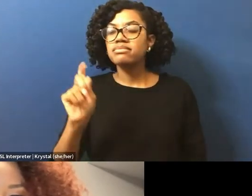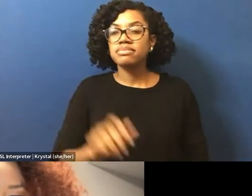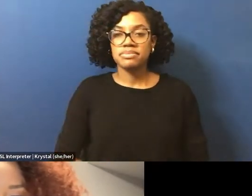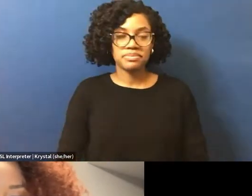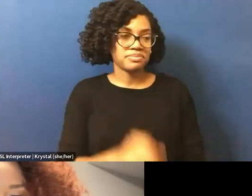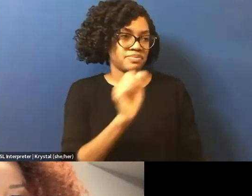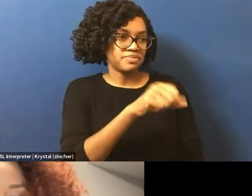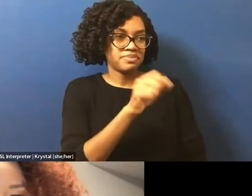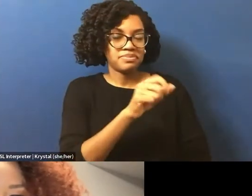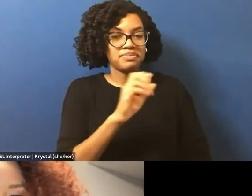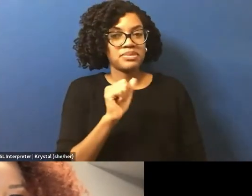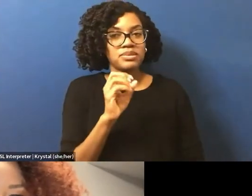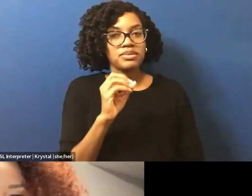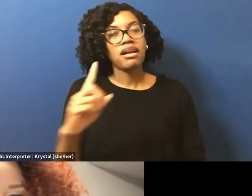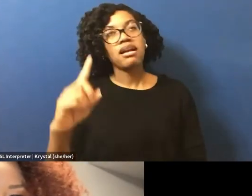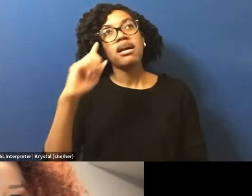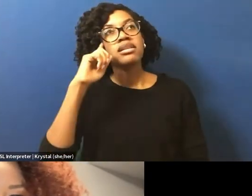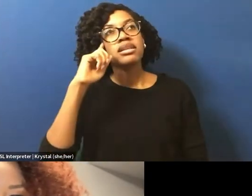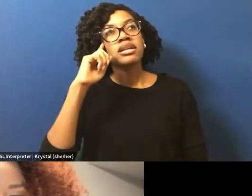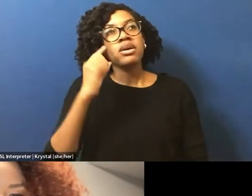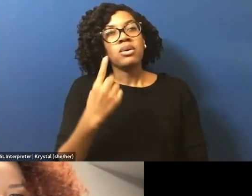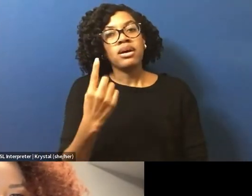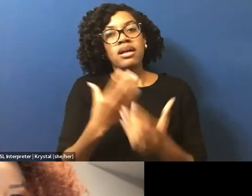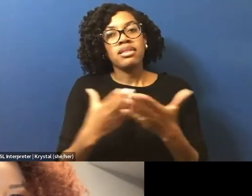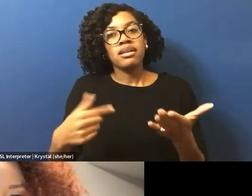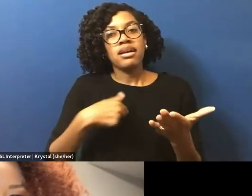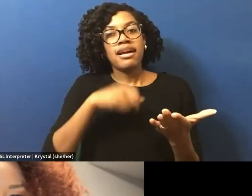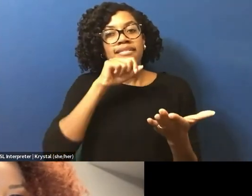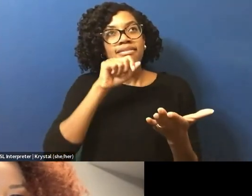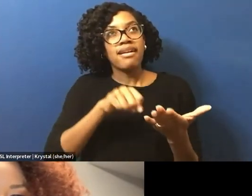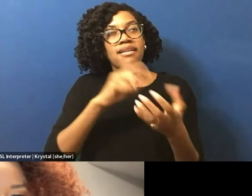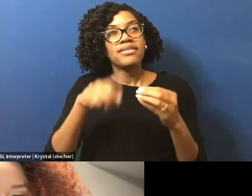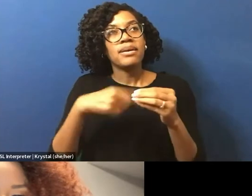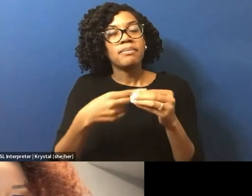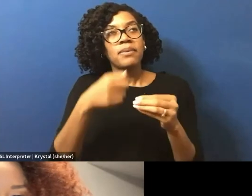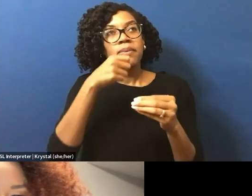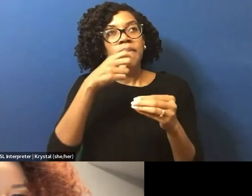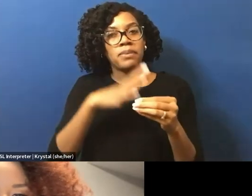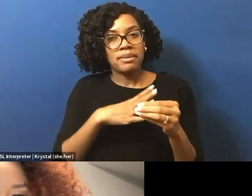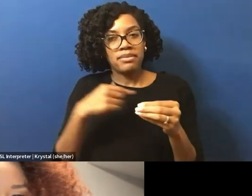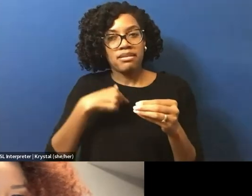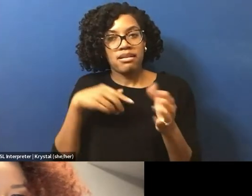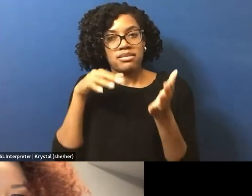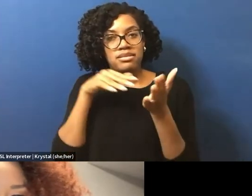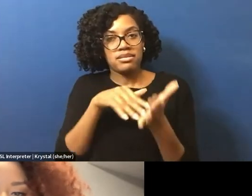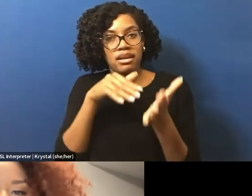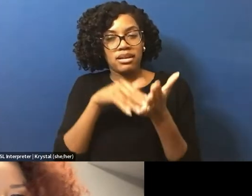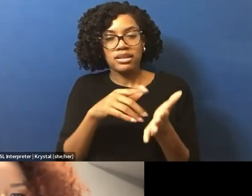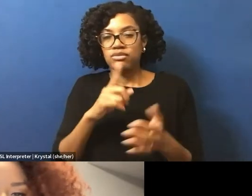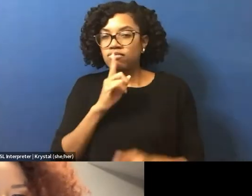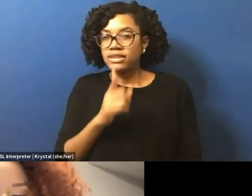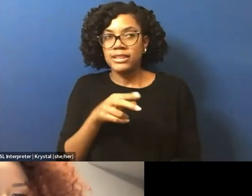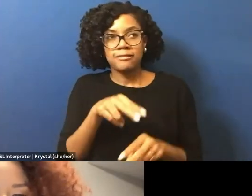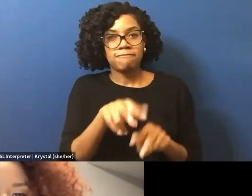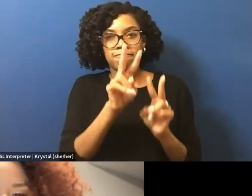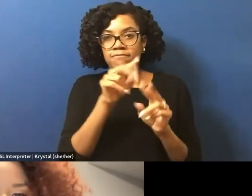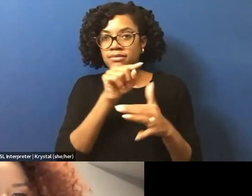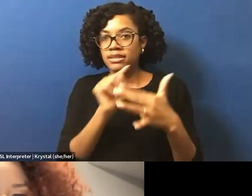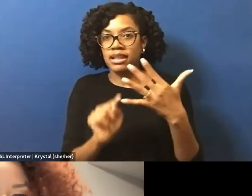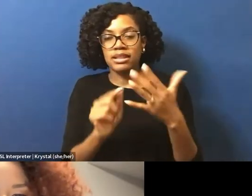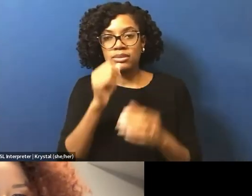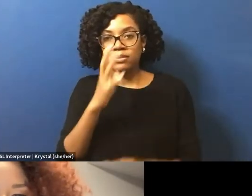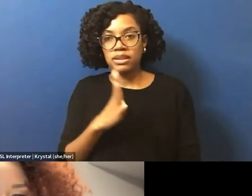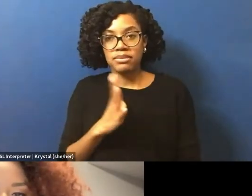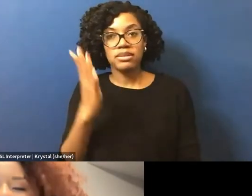I think that one of the things that I love about the women that I study or admire so much about the women that I study is their